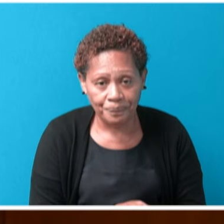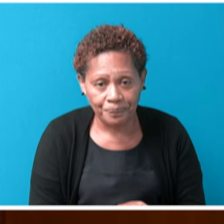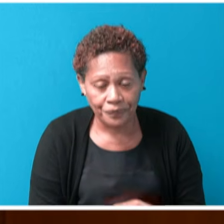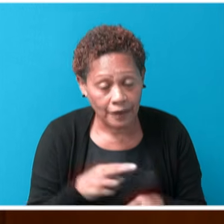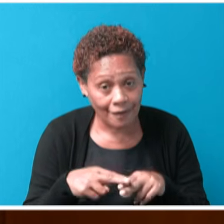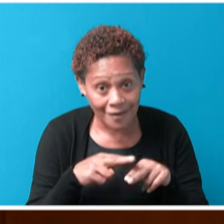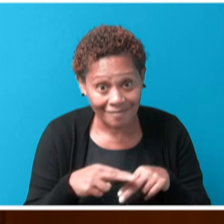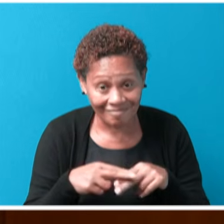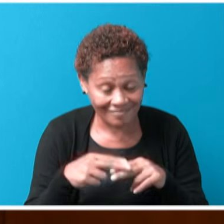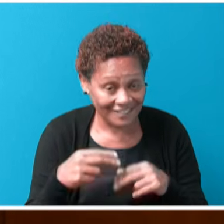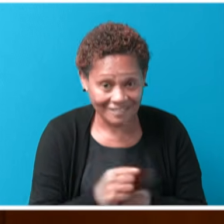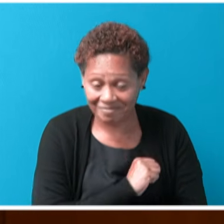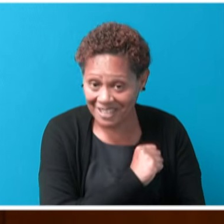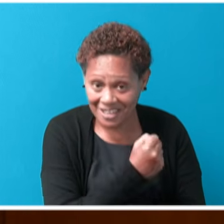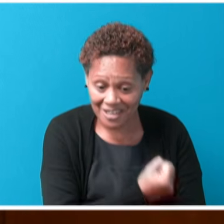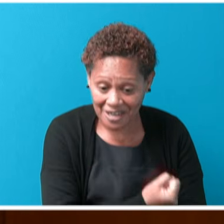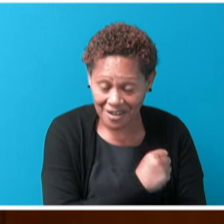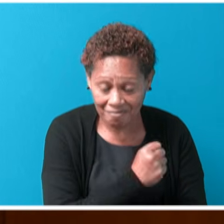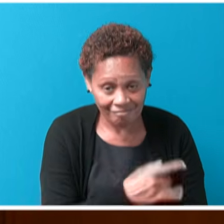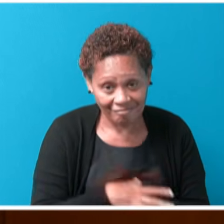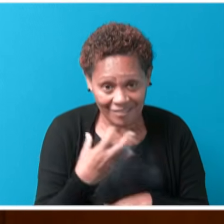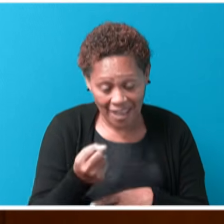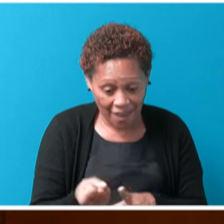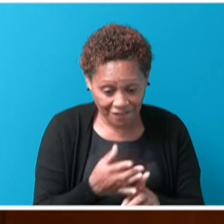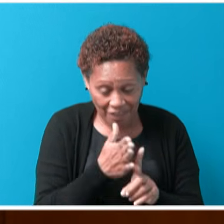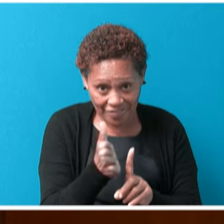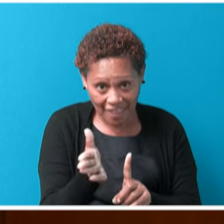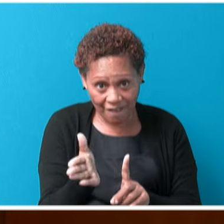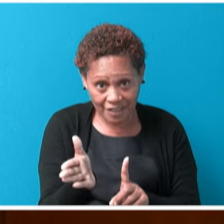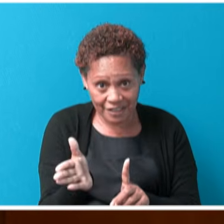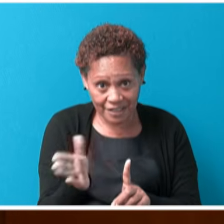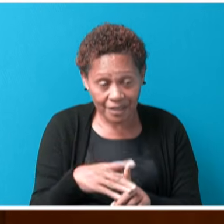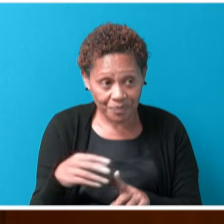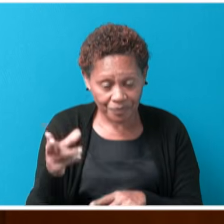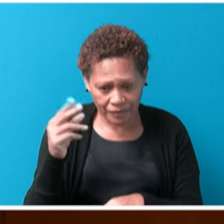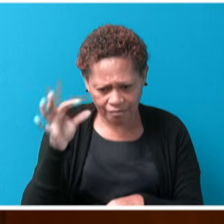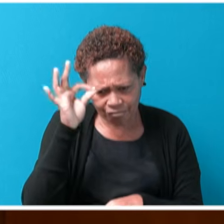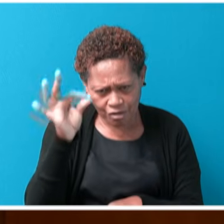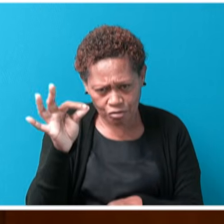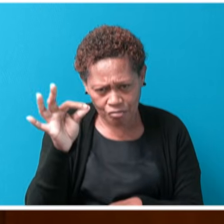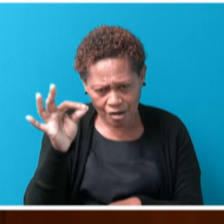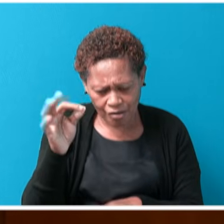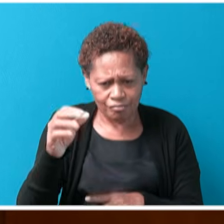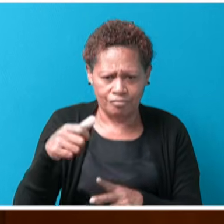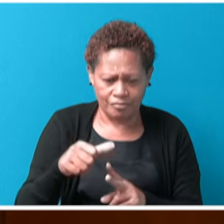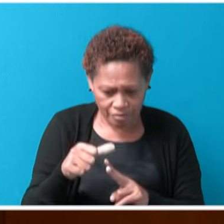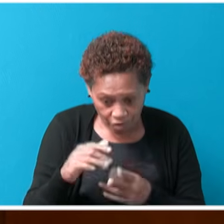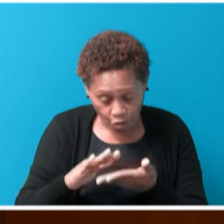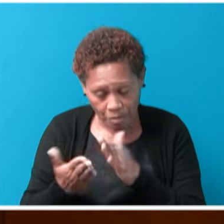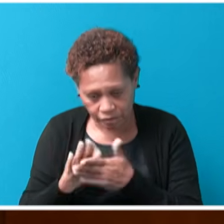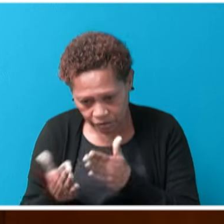Fiji's strength lies in its diversity. Our Itoke and Rutuman communities, including our